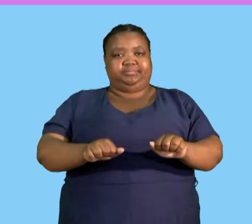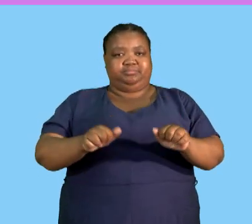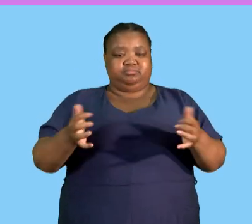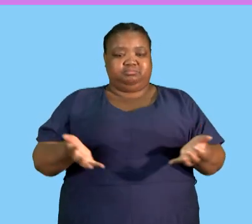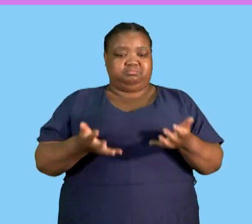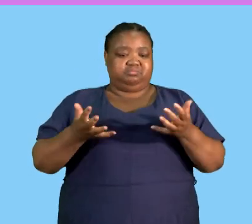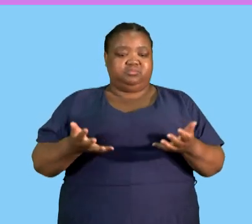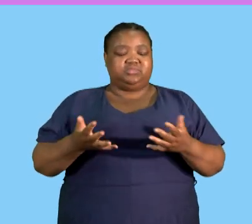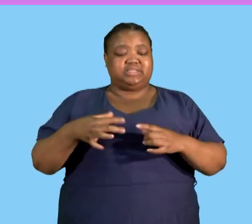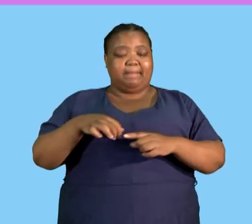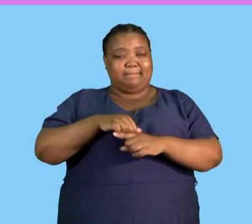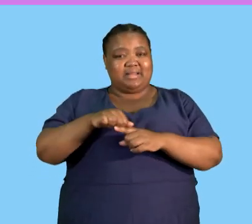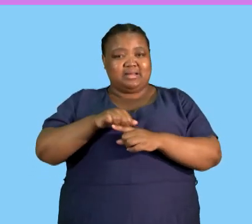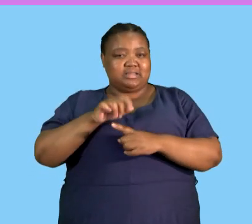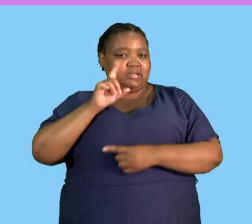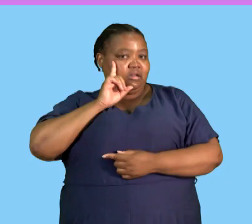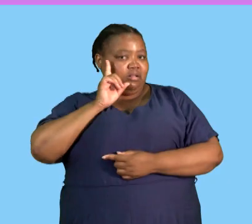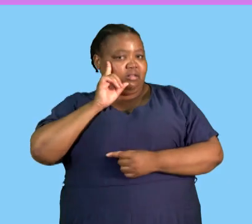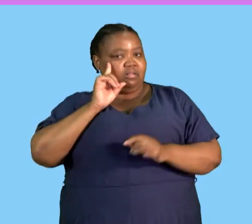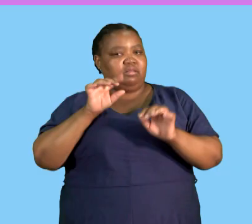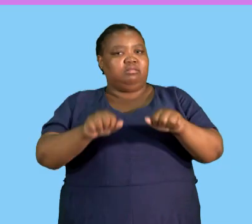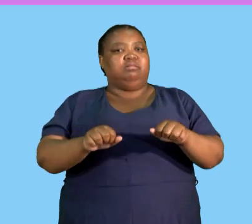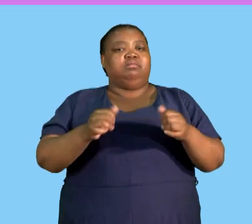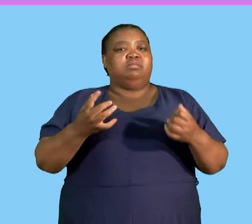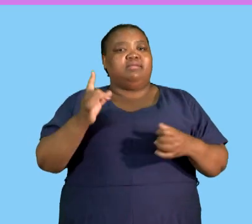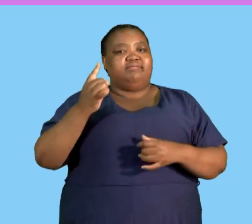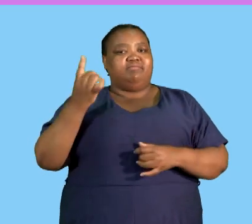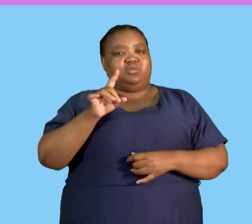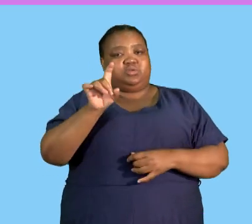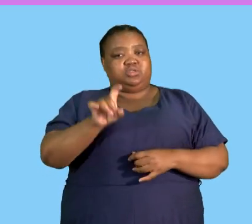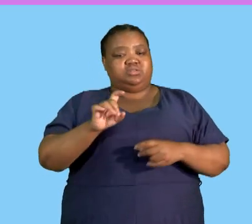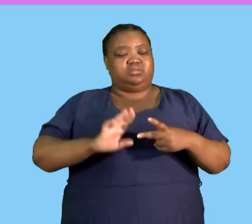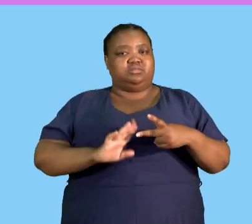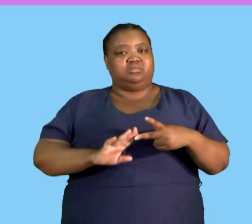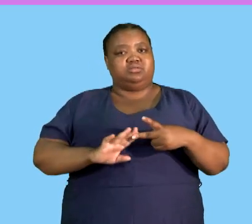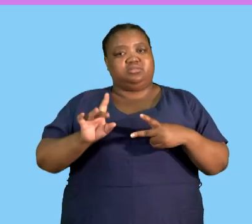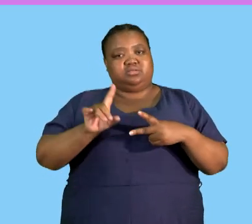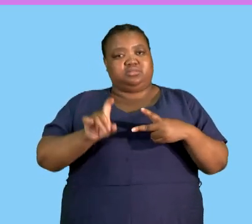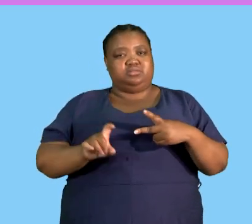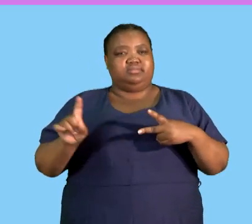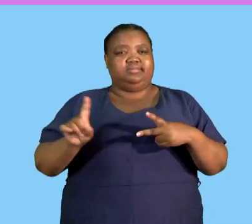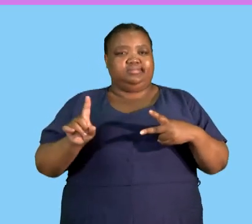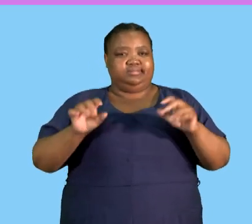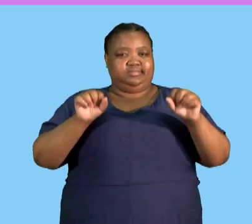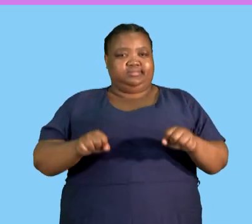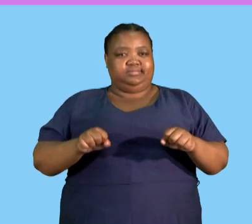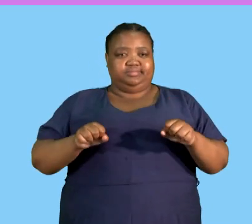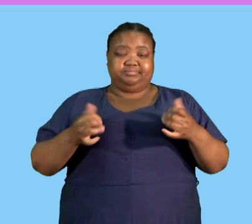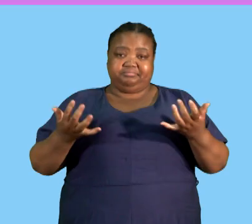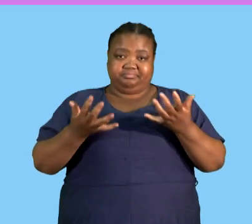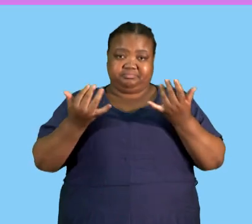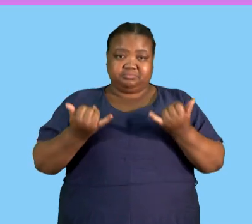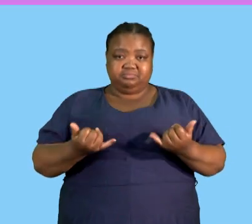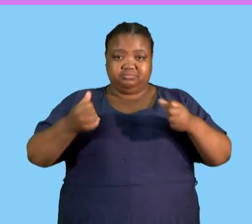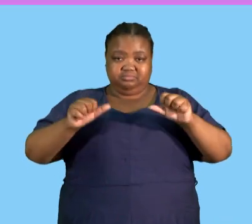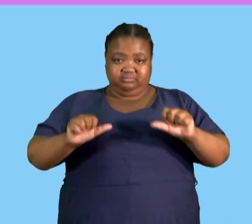possible way by looking at practicality and so on, right? So that's the first question. The second question we are